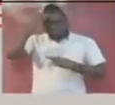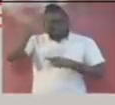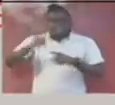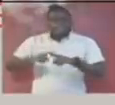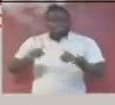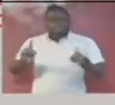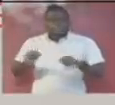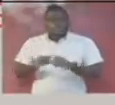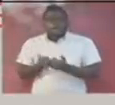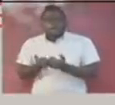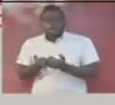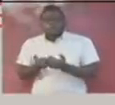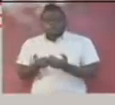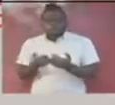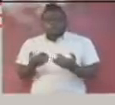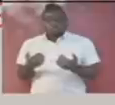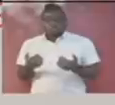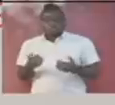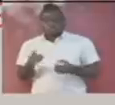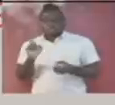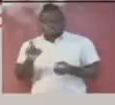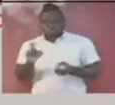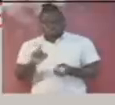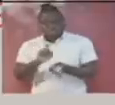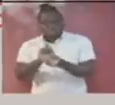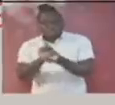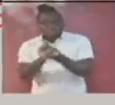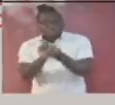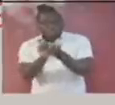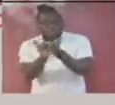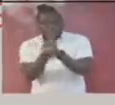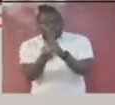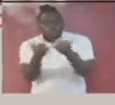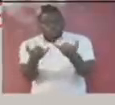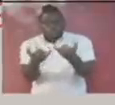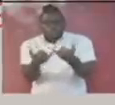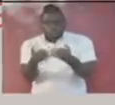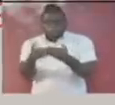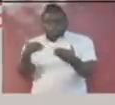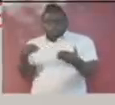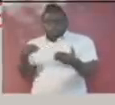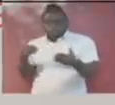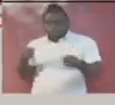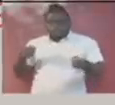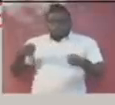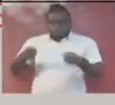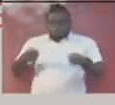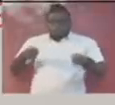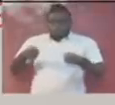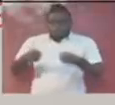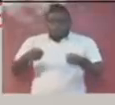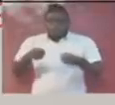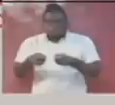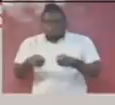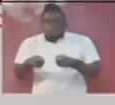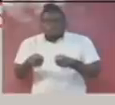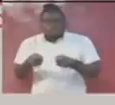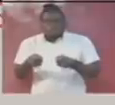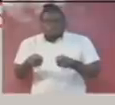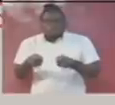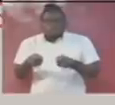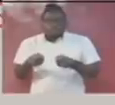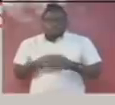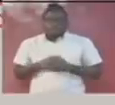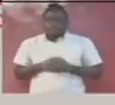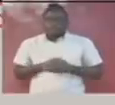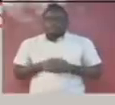to. We now want to transition from managing the disease, which is like a battle of attrition. Today the virus wins, tomorrow